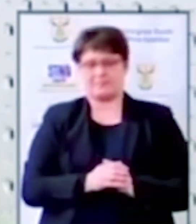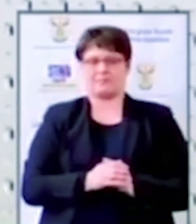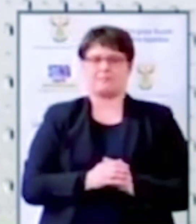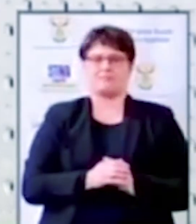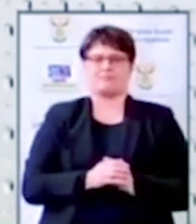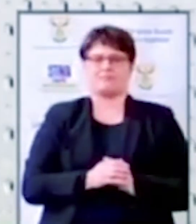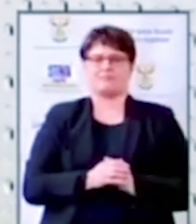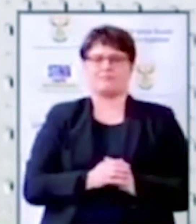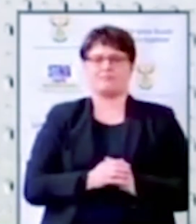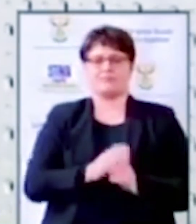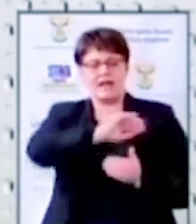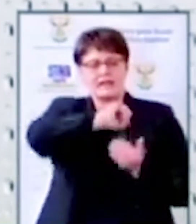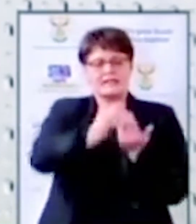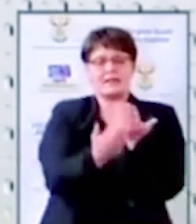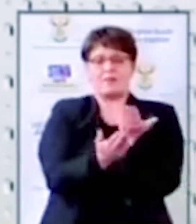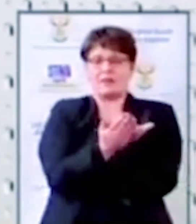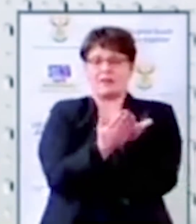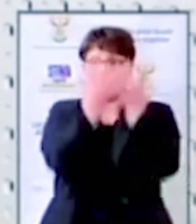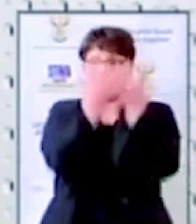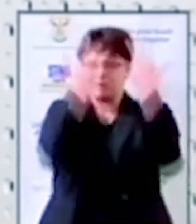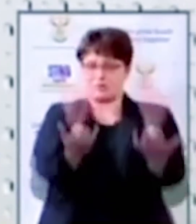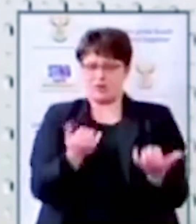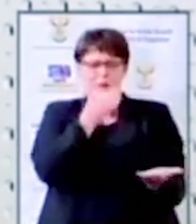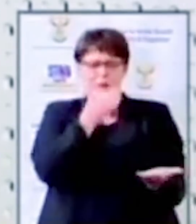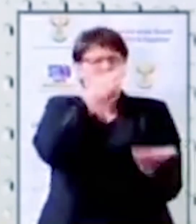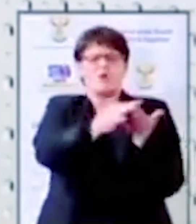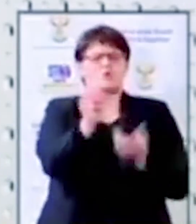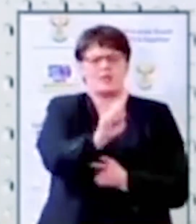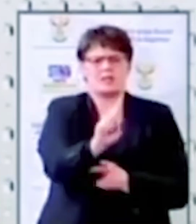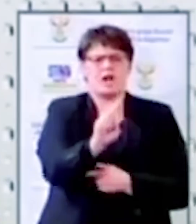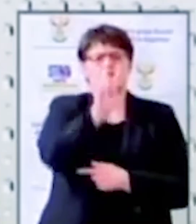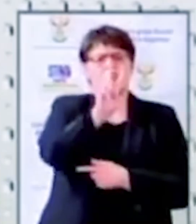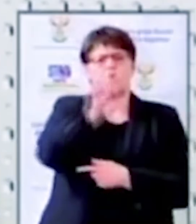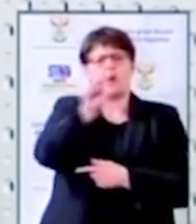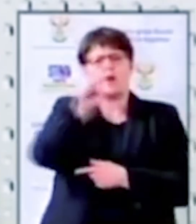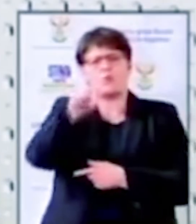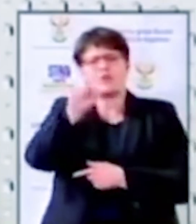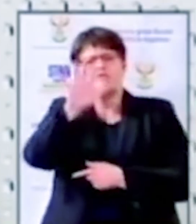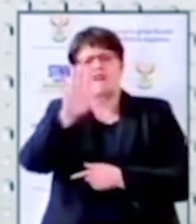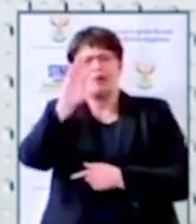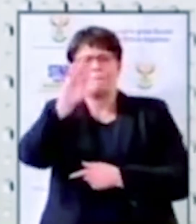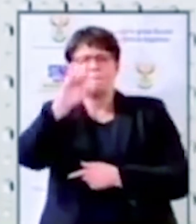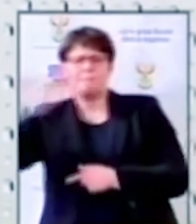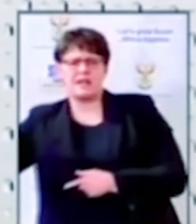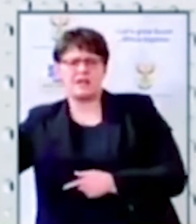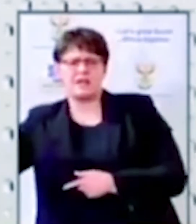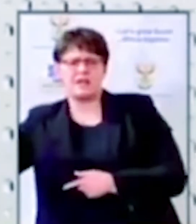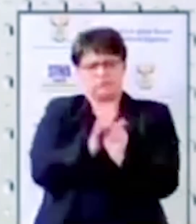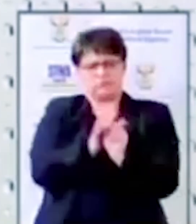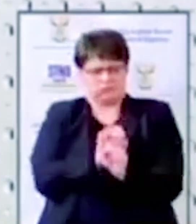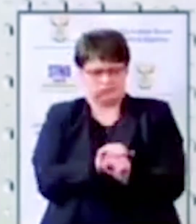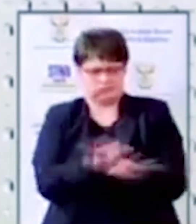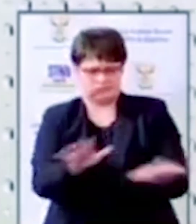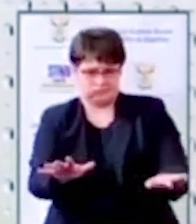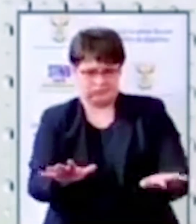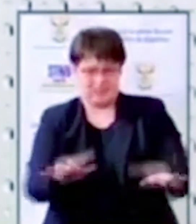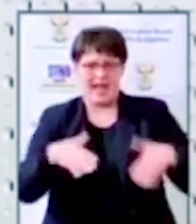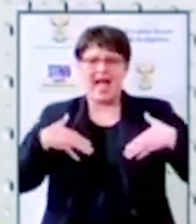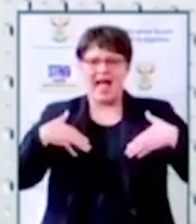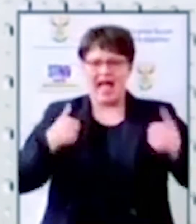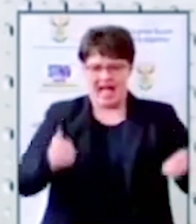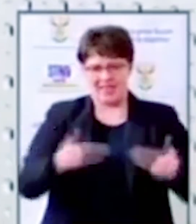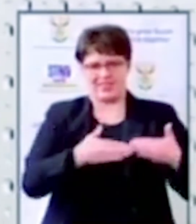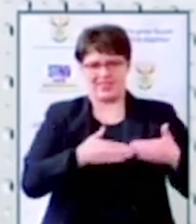The supplementary budget proposes 21.5 billion rand for COVID-19 related